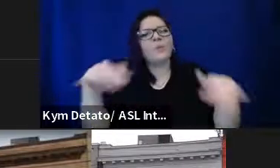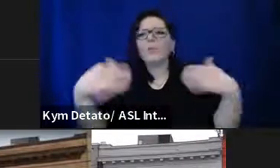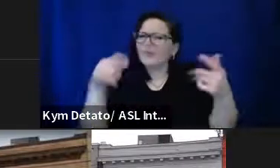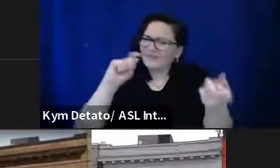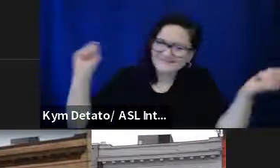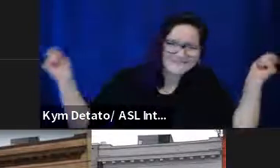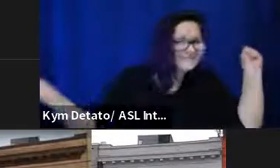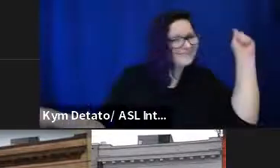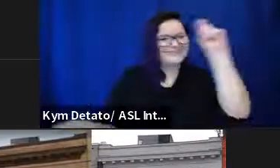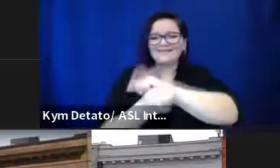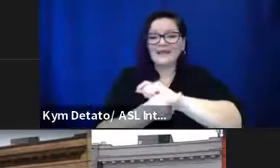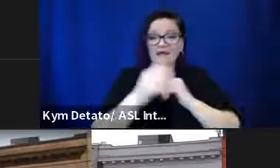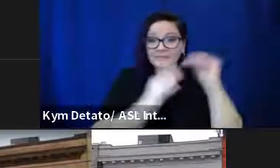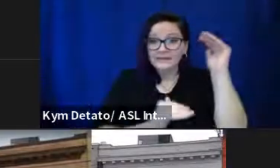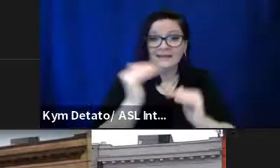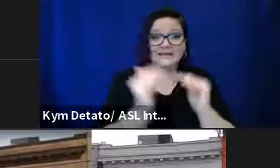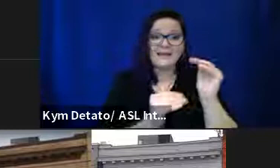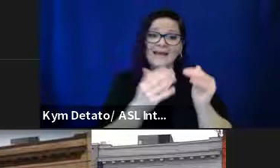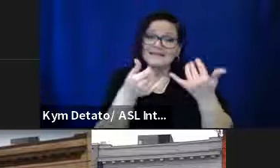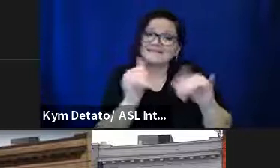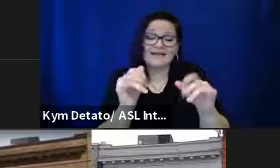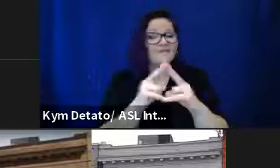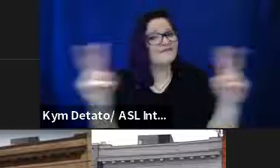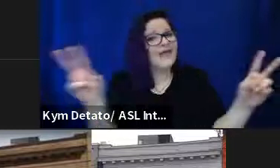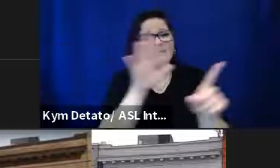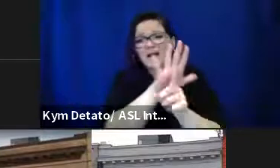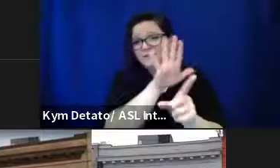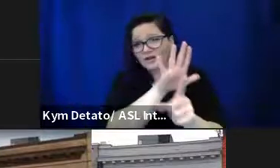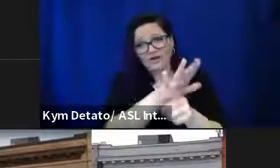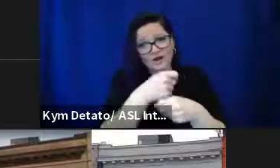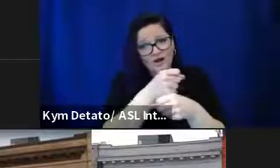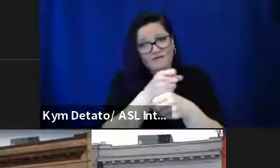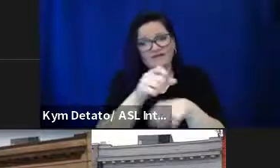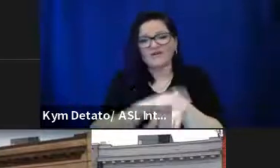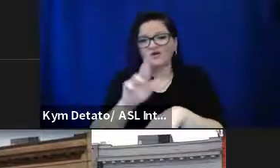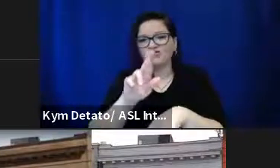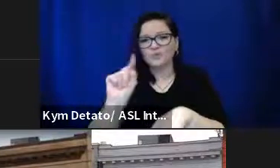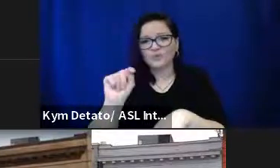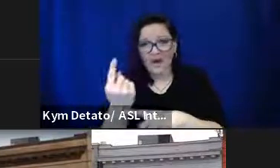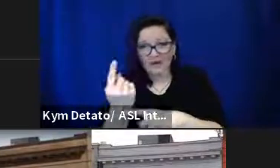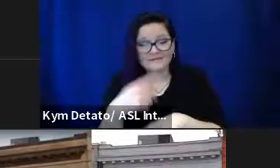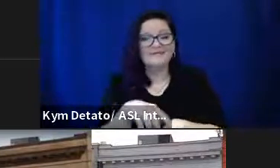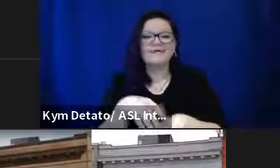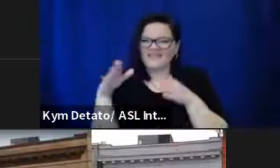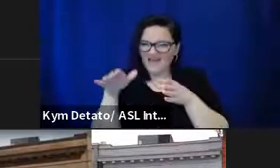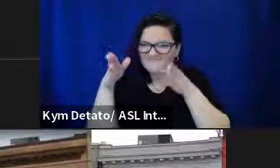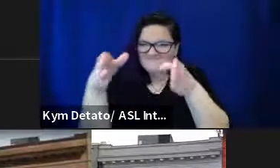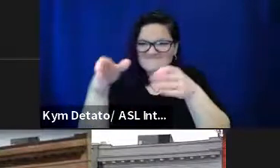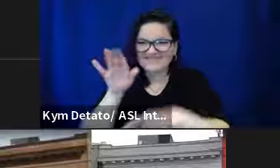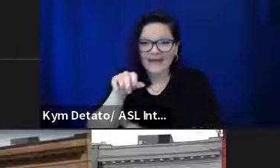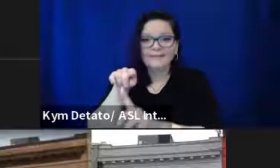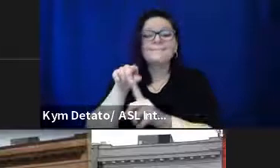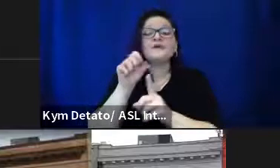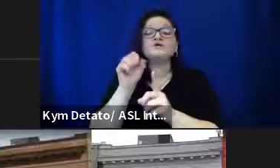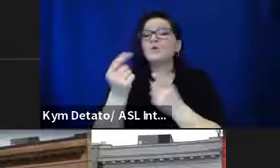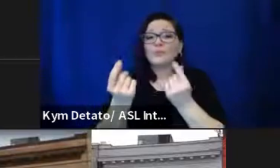through. And this, remains a very popular coffee shop down in the Route 1 corridor. They basically,